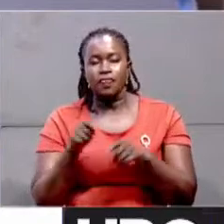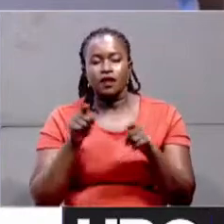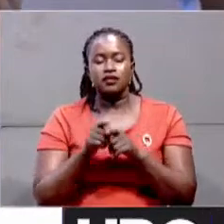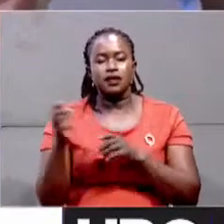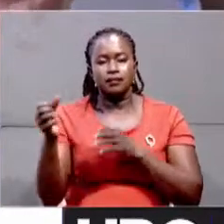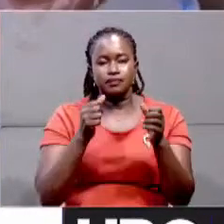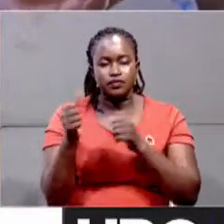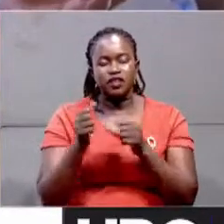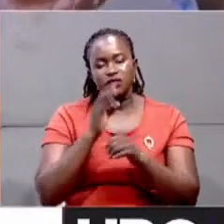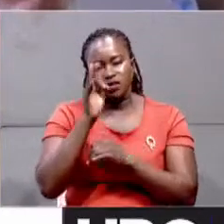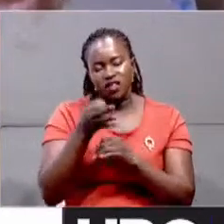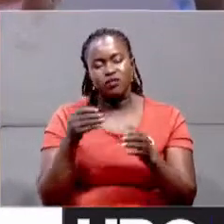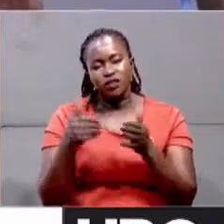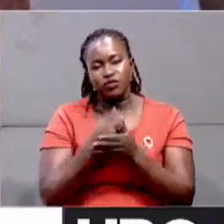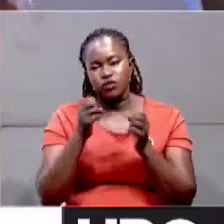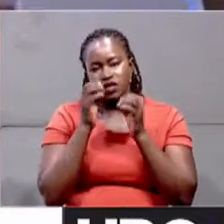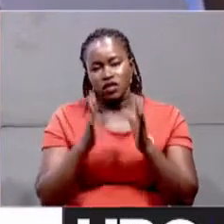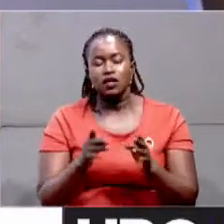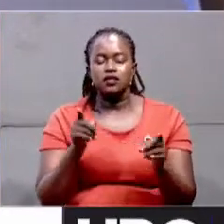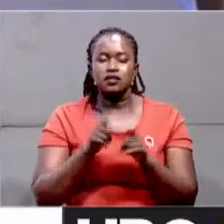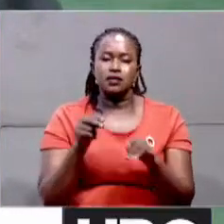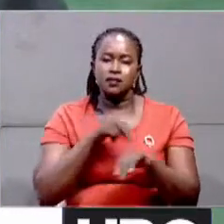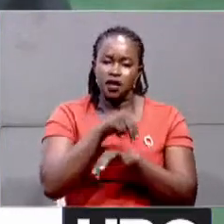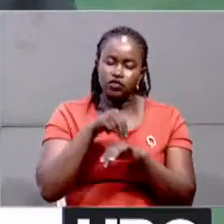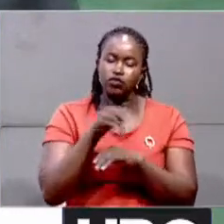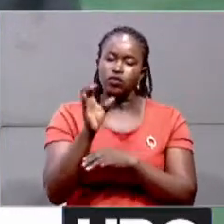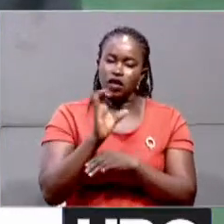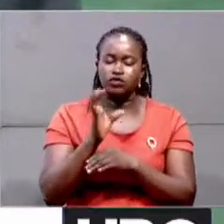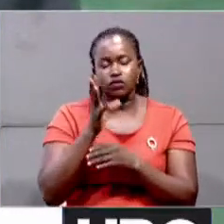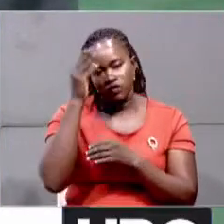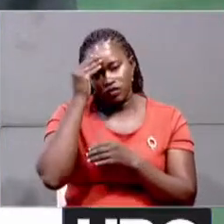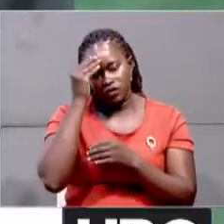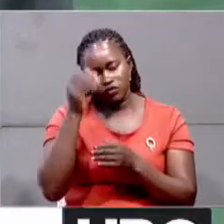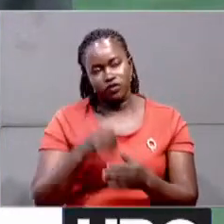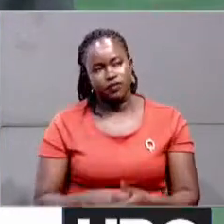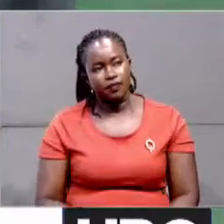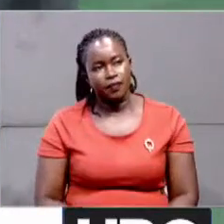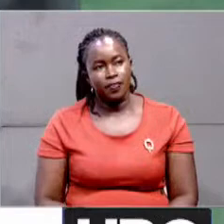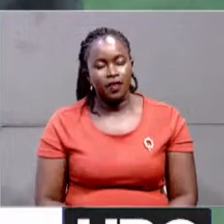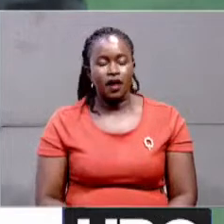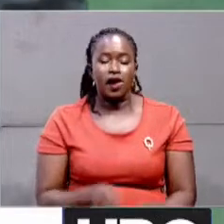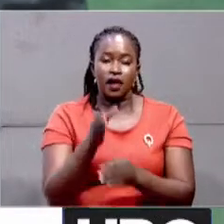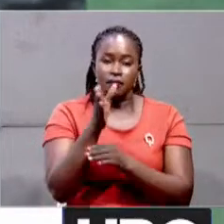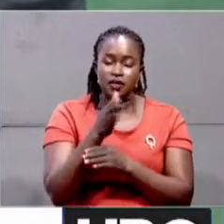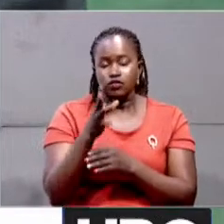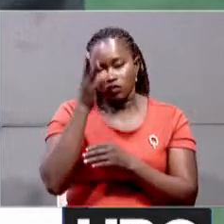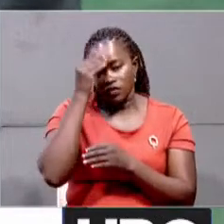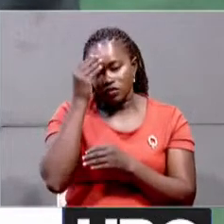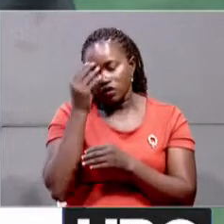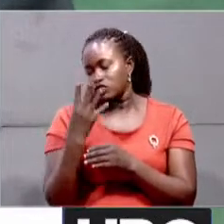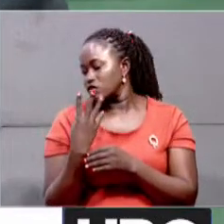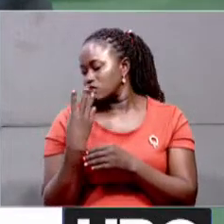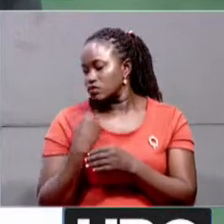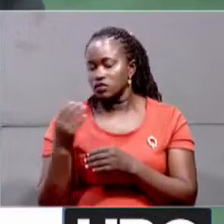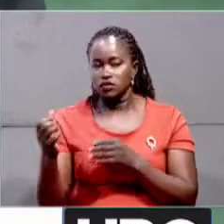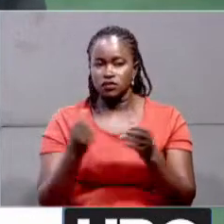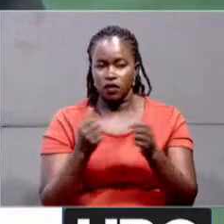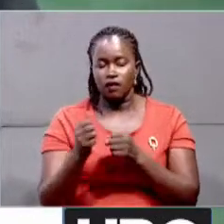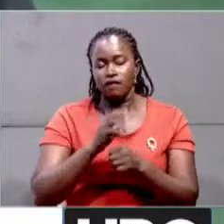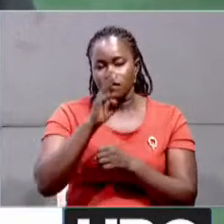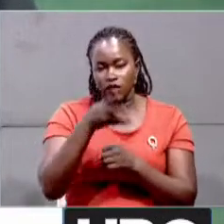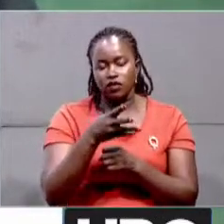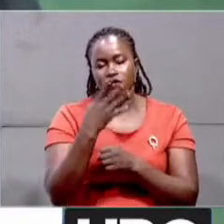teachers, and National Council of Education. Mr. Speaker, the Ministry of Education recently recruited